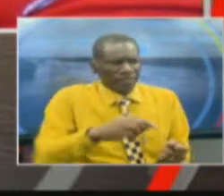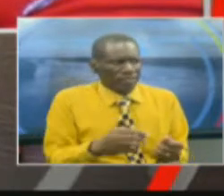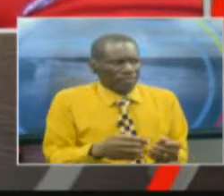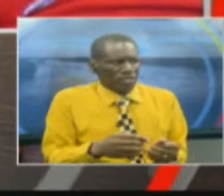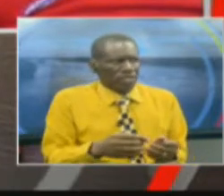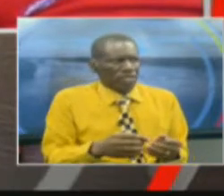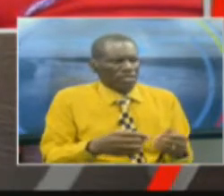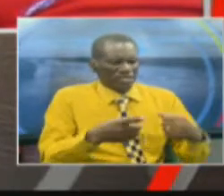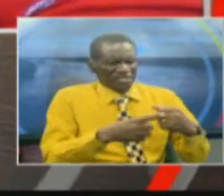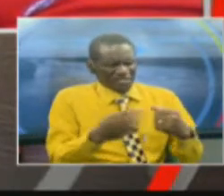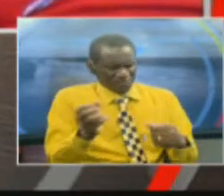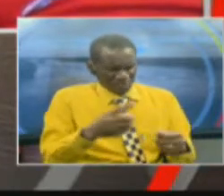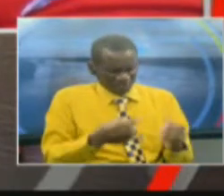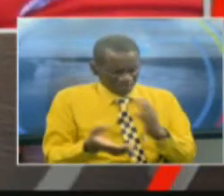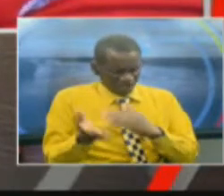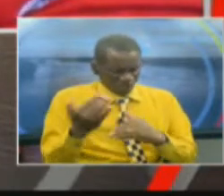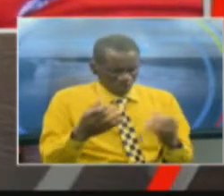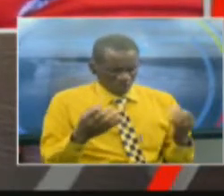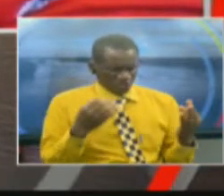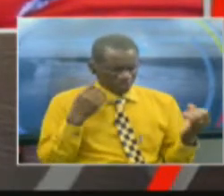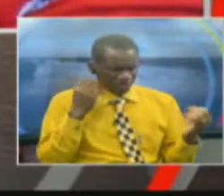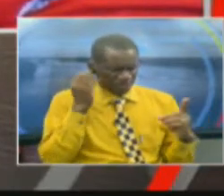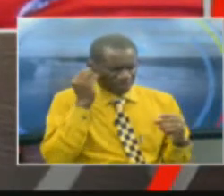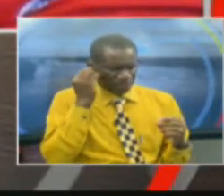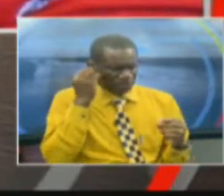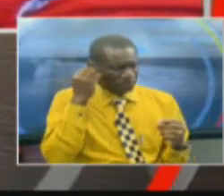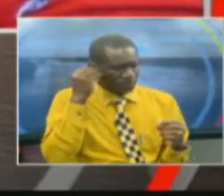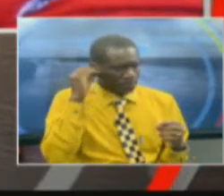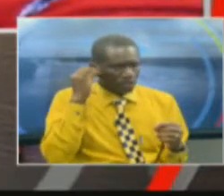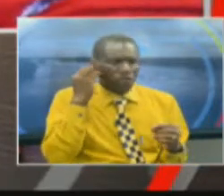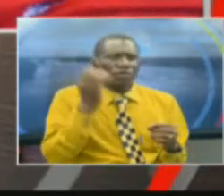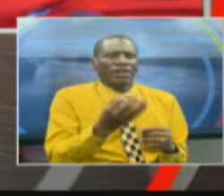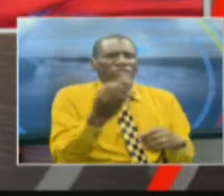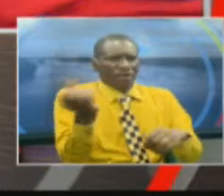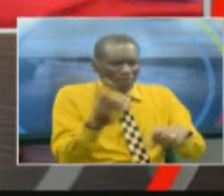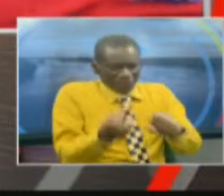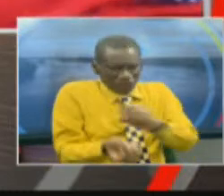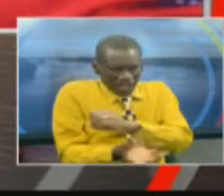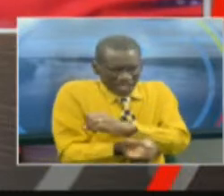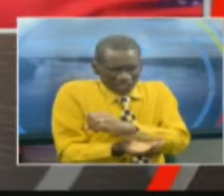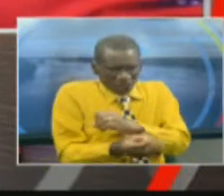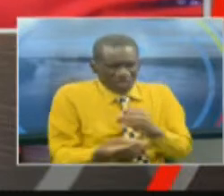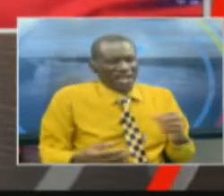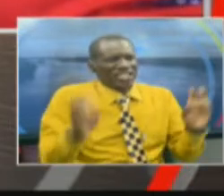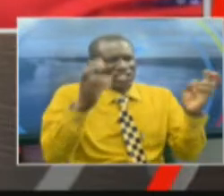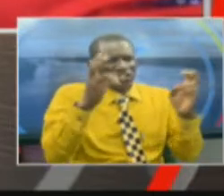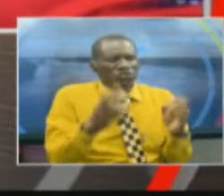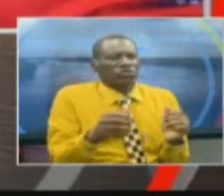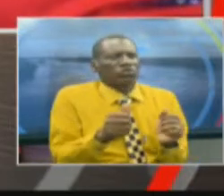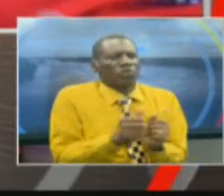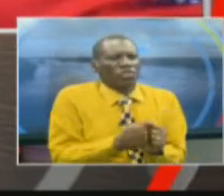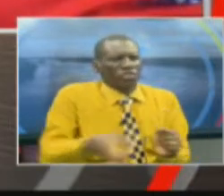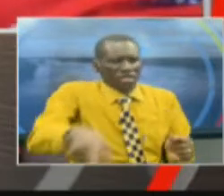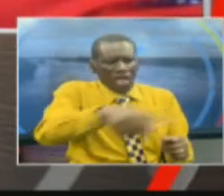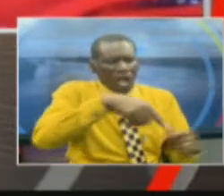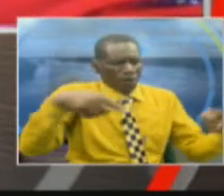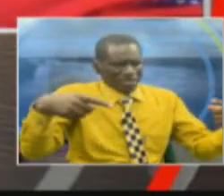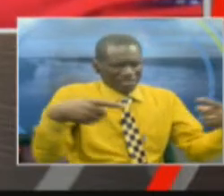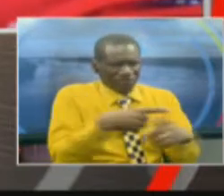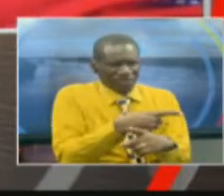about 6 months of premarital counseling, because there were issues, of course, with our